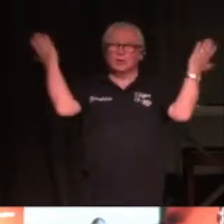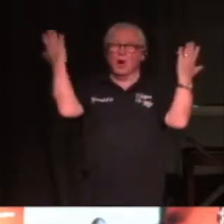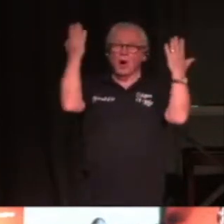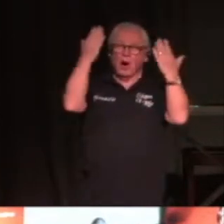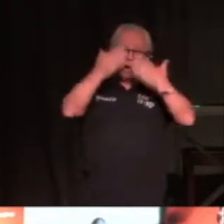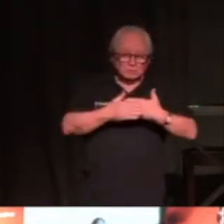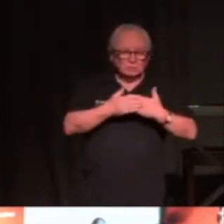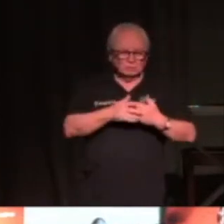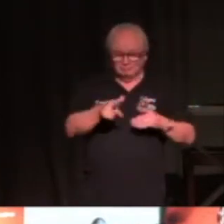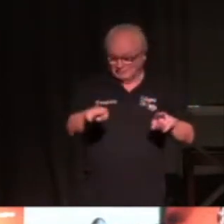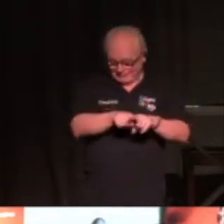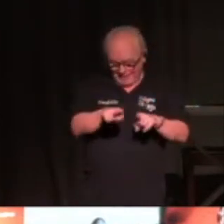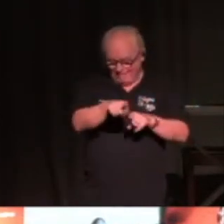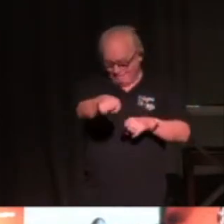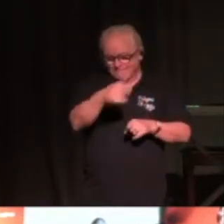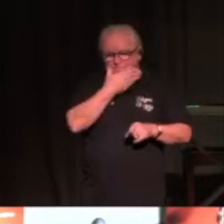These men